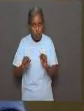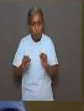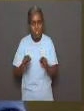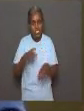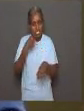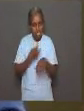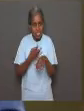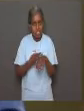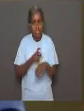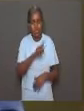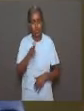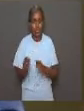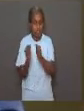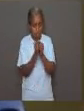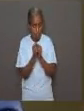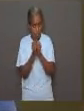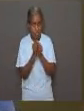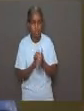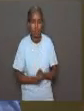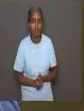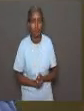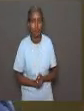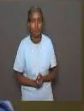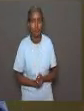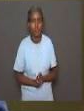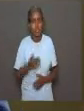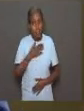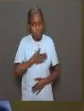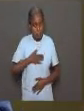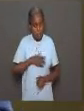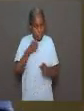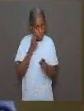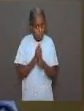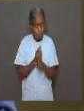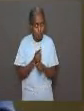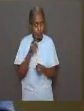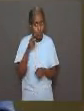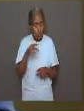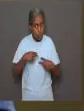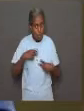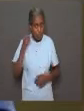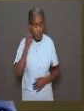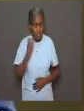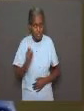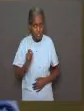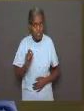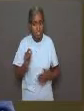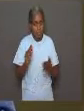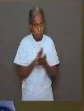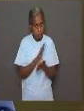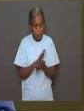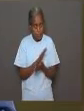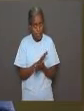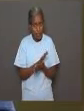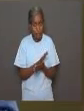challenging question together. Please ensure you have a pencil, graph